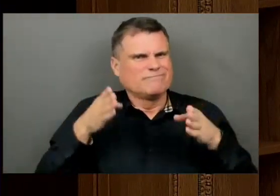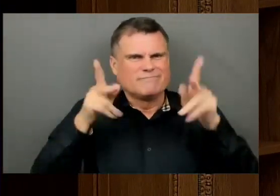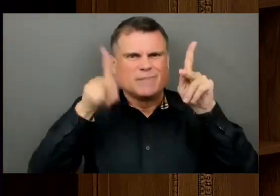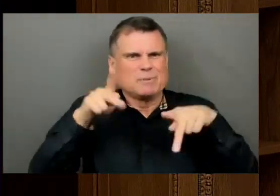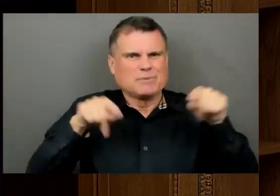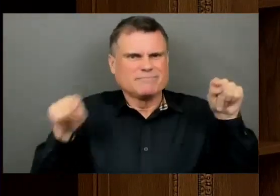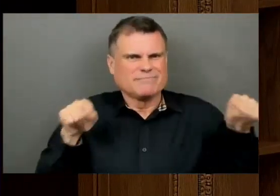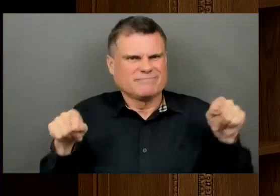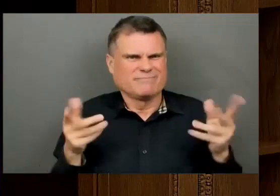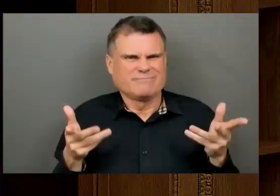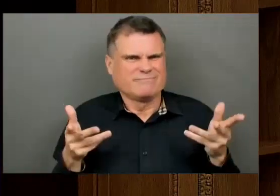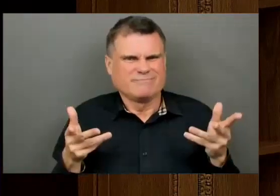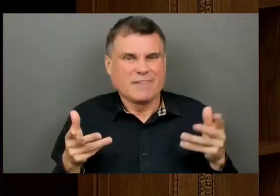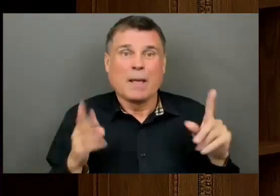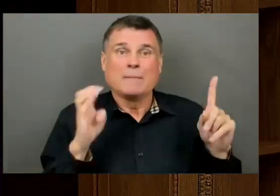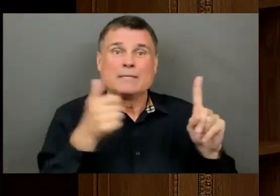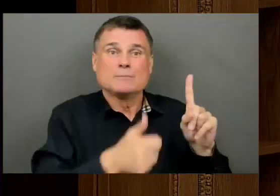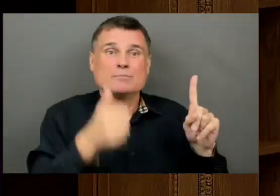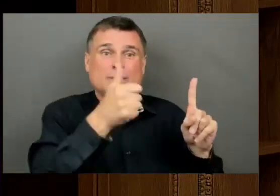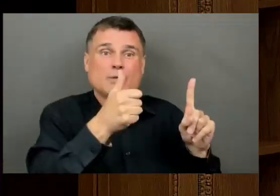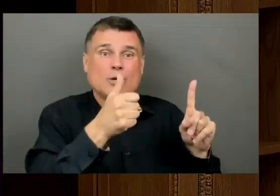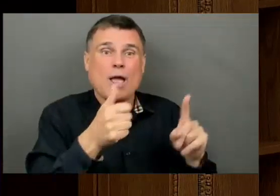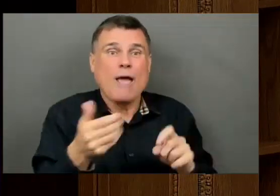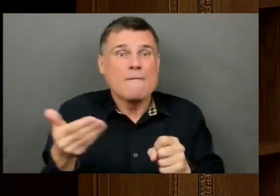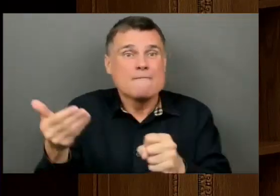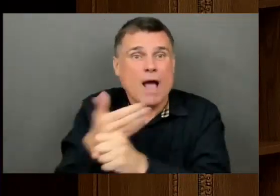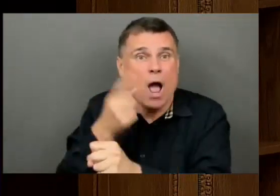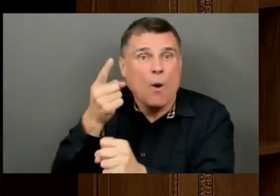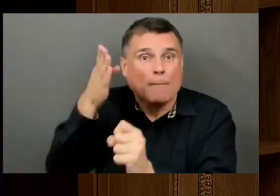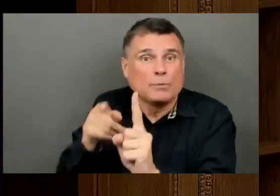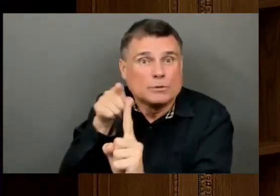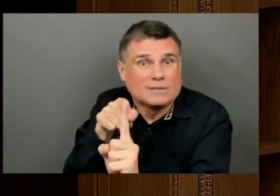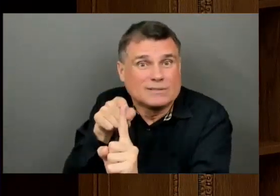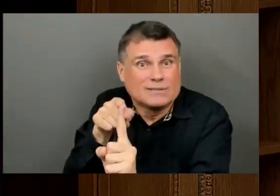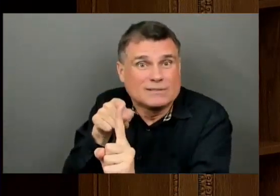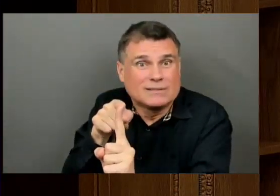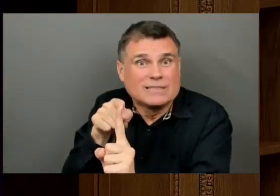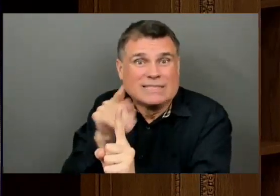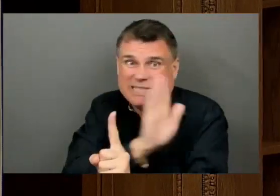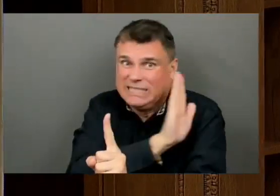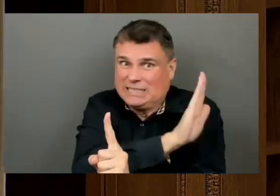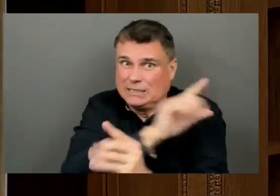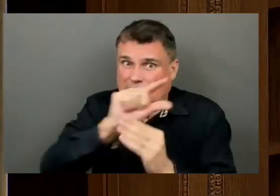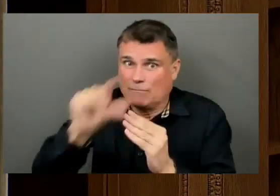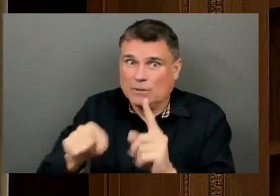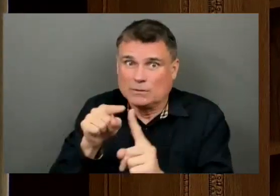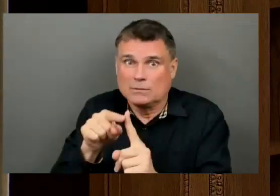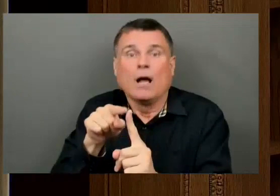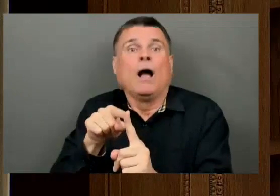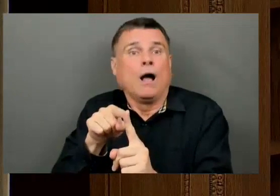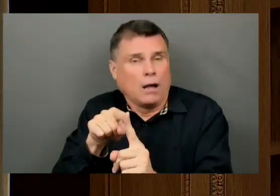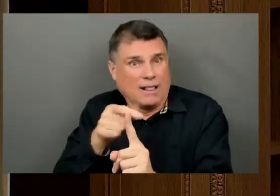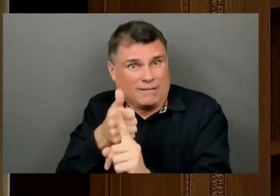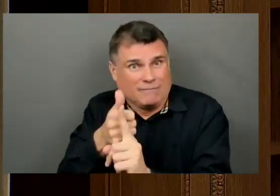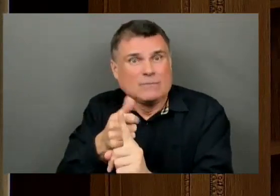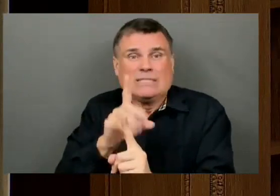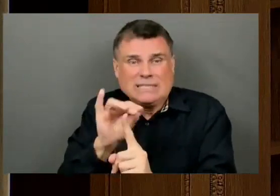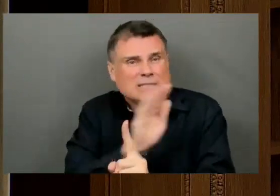the only voice within his government that is calling attention to rising levels of